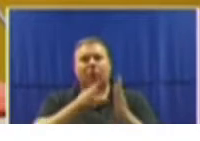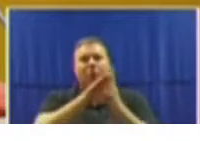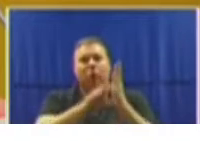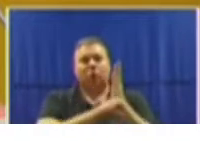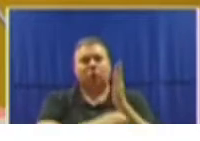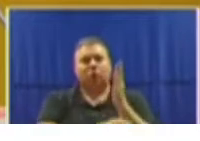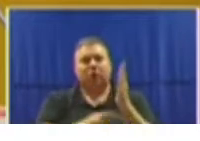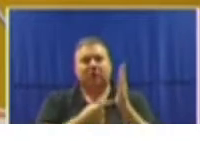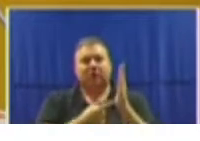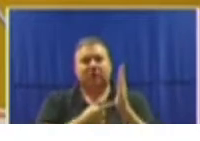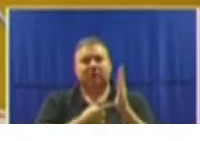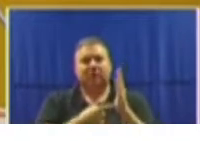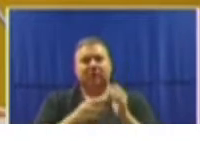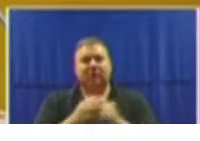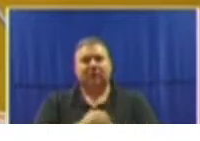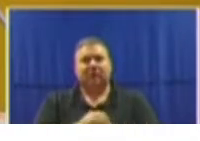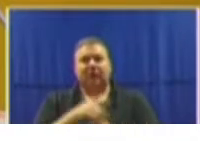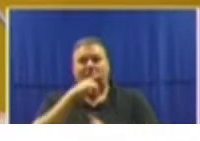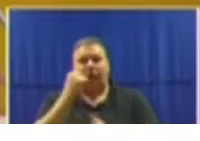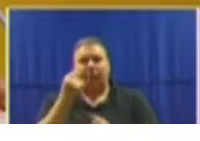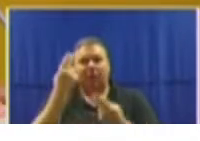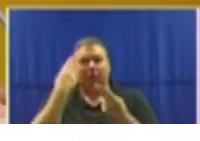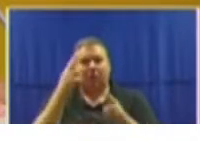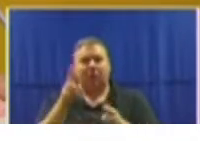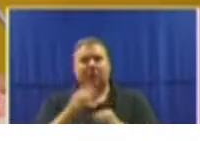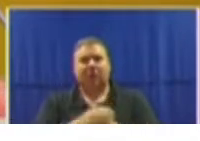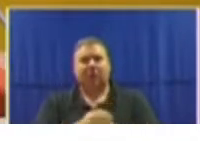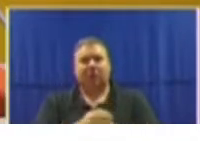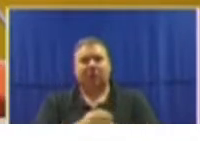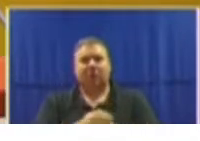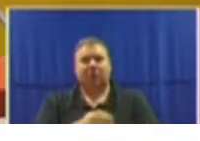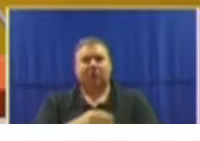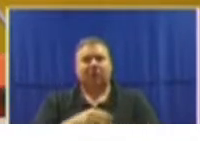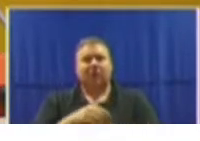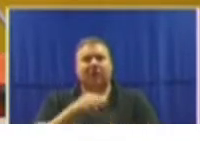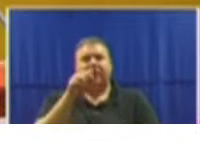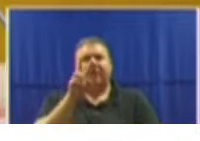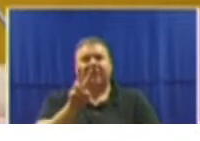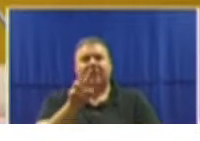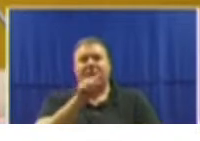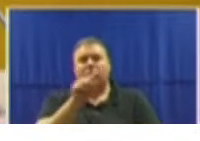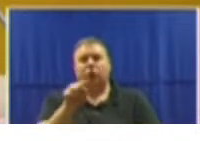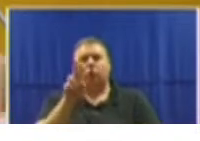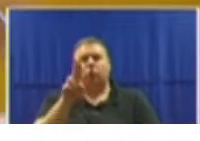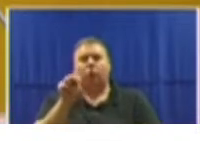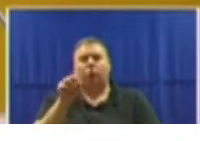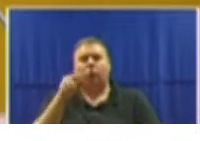the name of the Honorable V. Zungula.